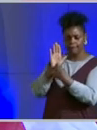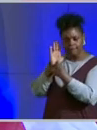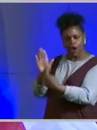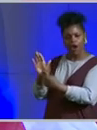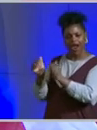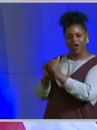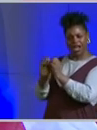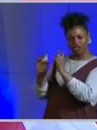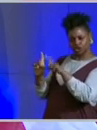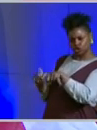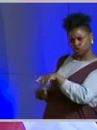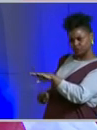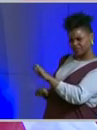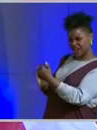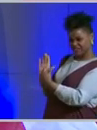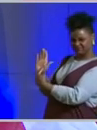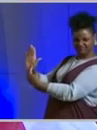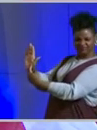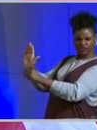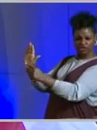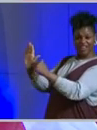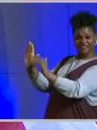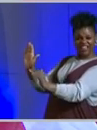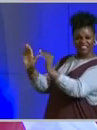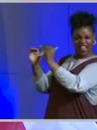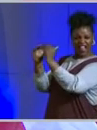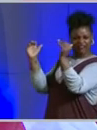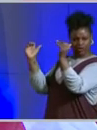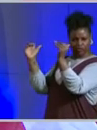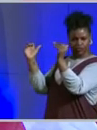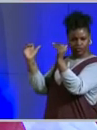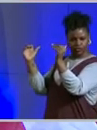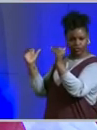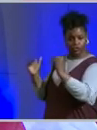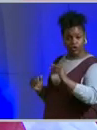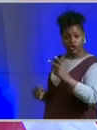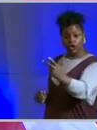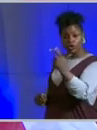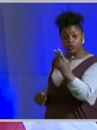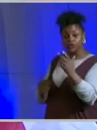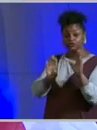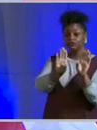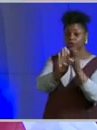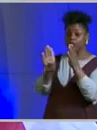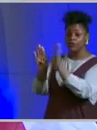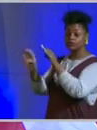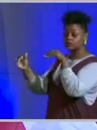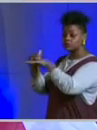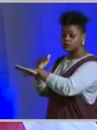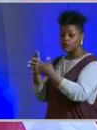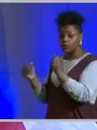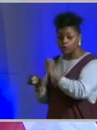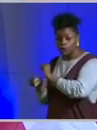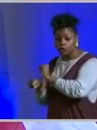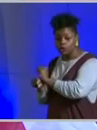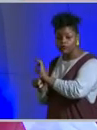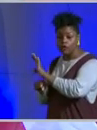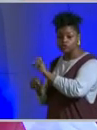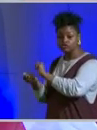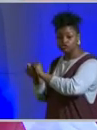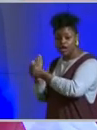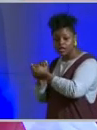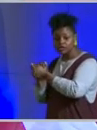the highest levels. That is the 3 doors in, workforce training, open enrollment,